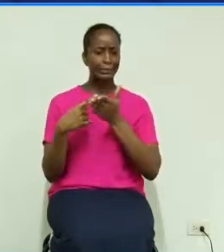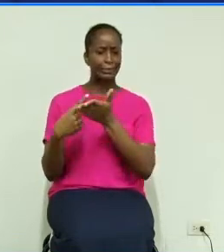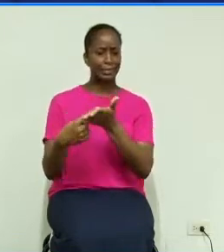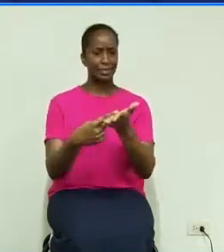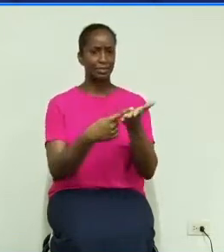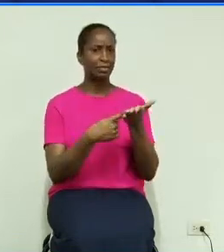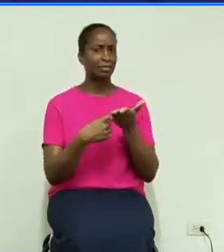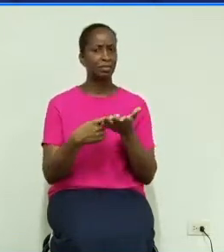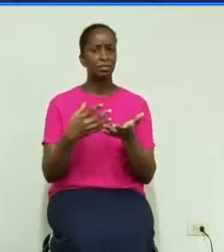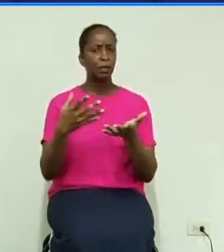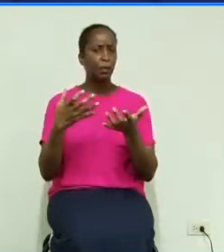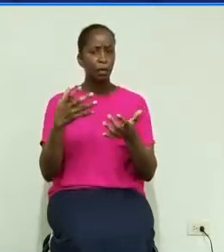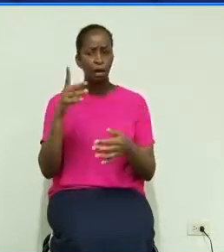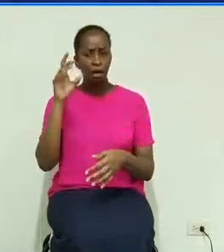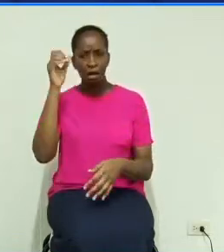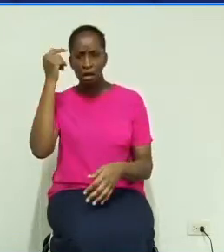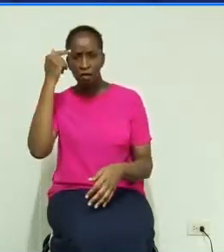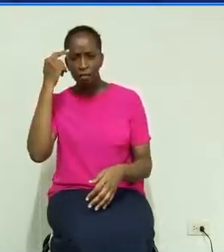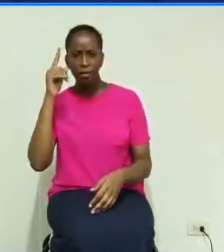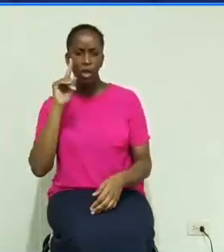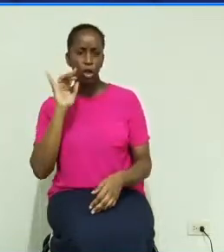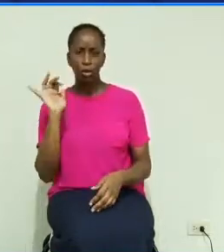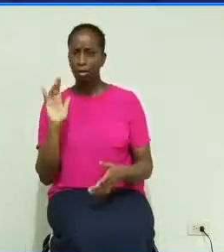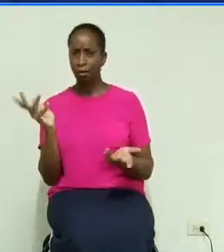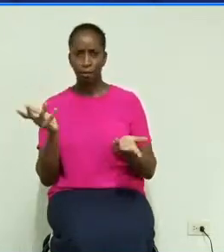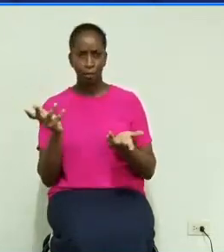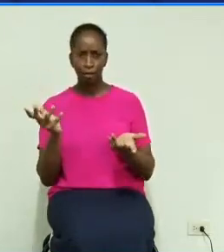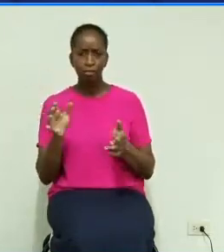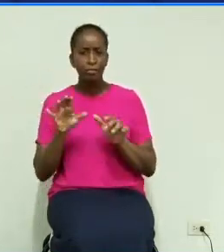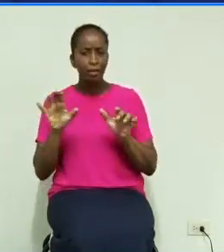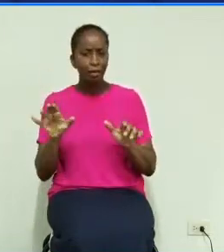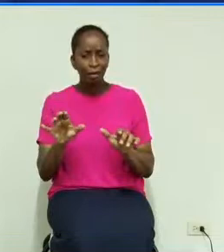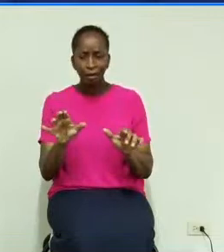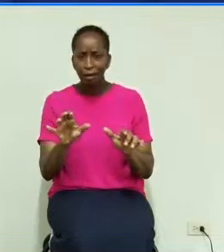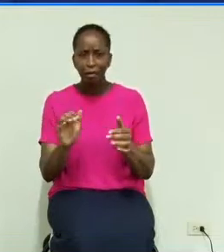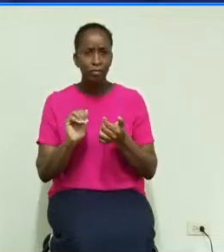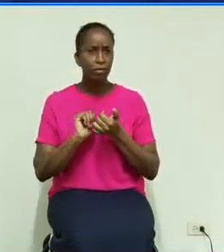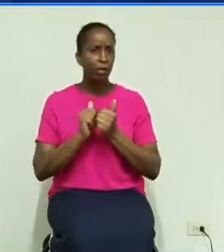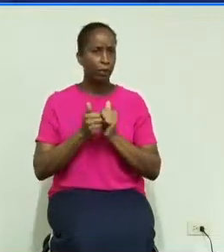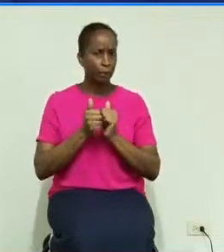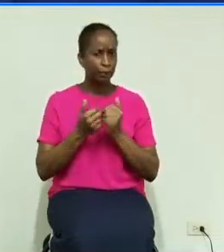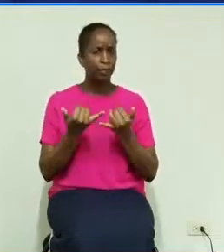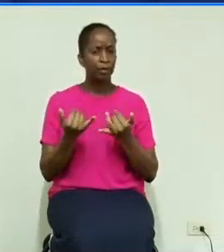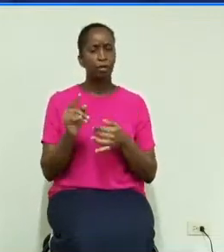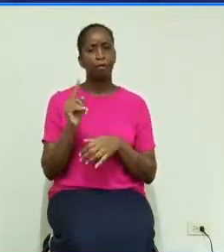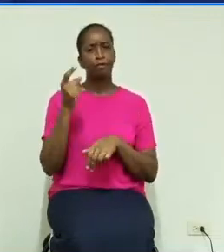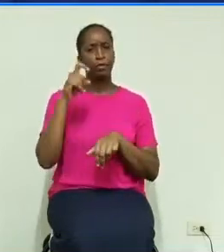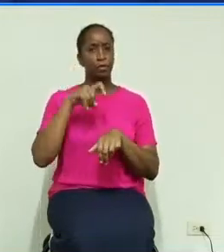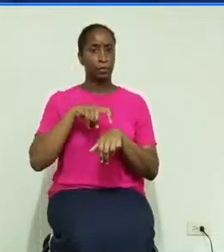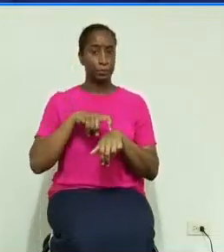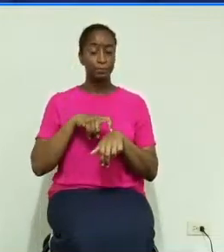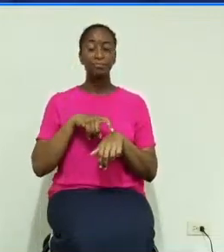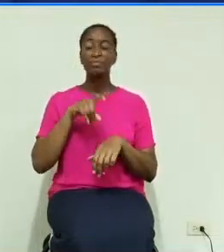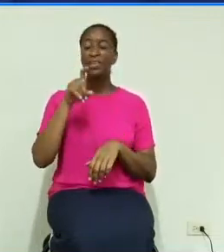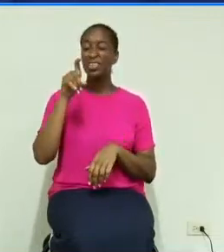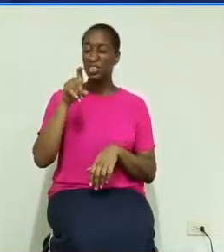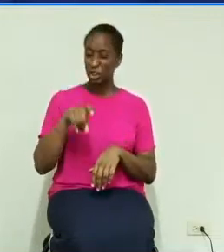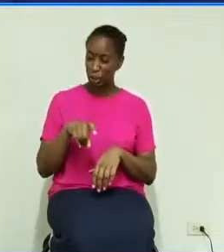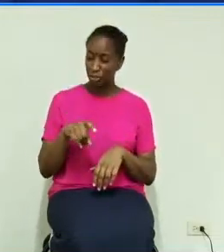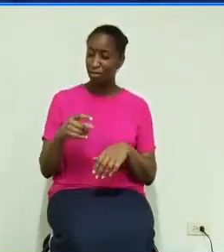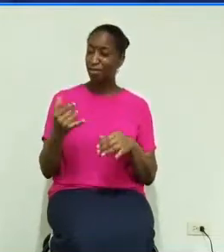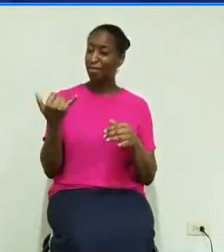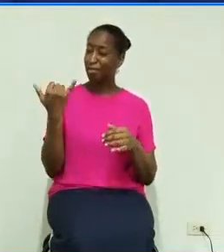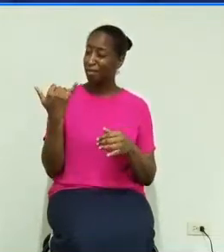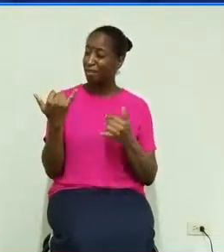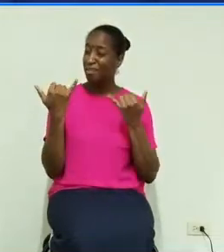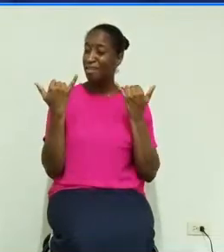of opportunity for us to place this issue high up on the agenda. And like I said before, I